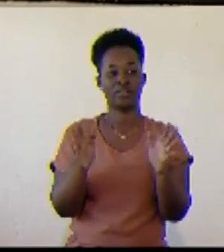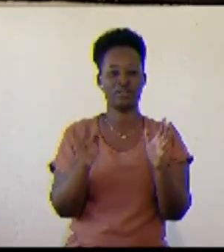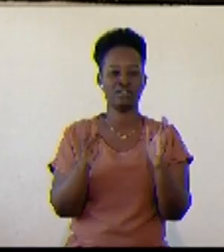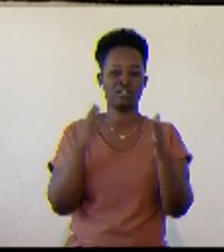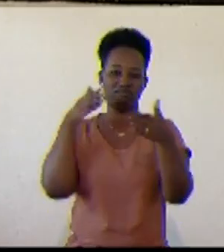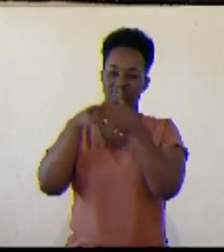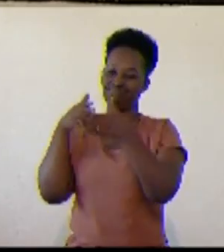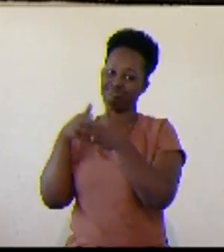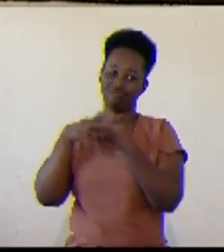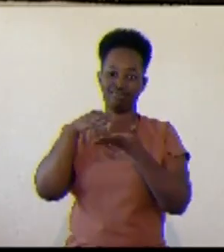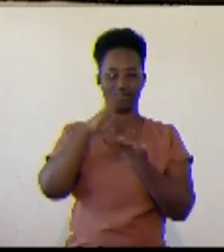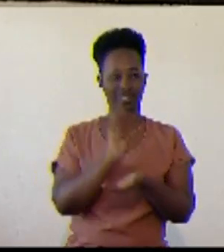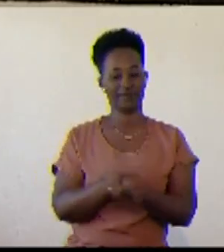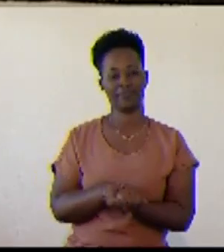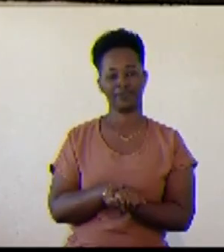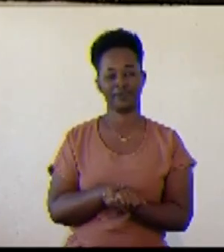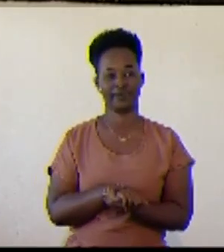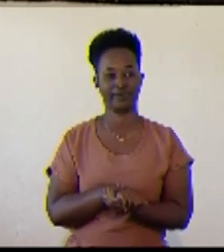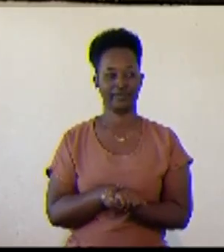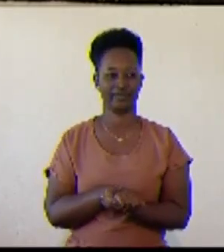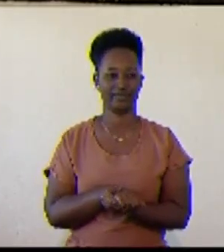many difficulties.